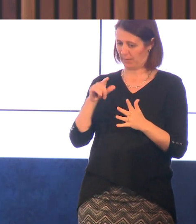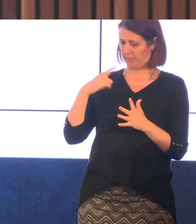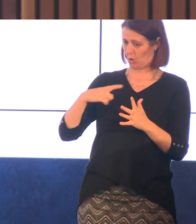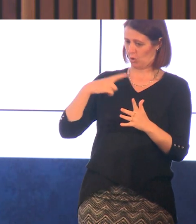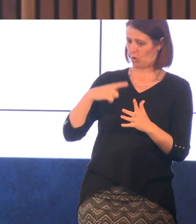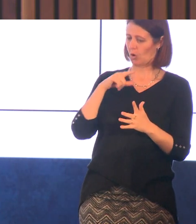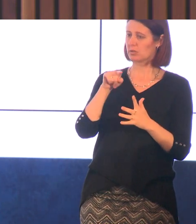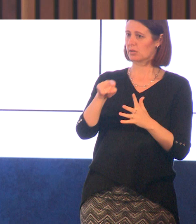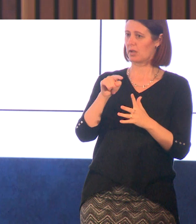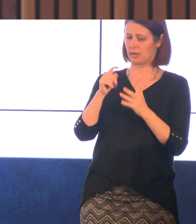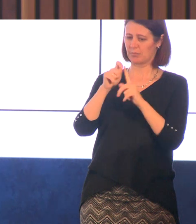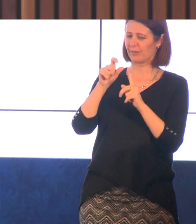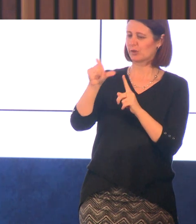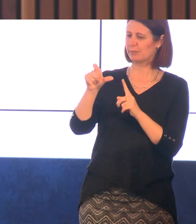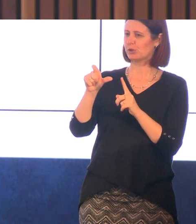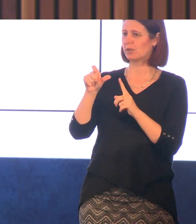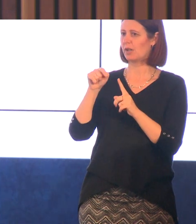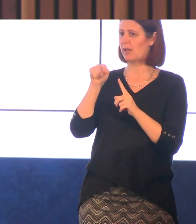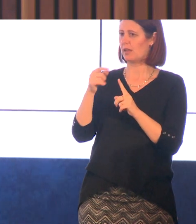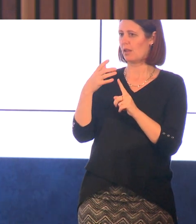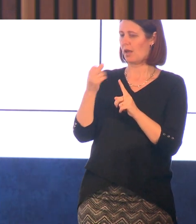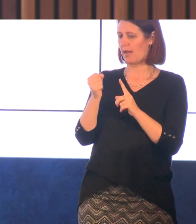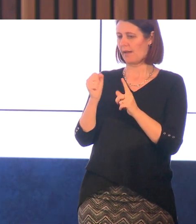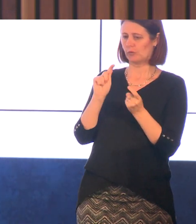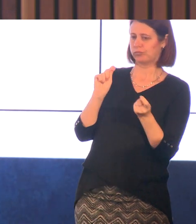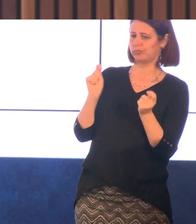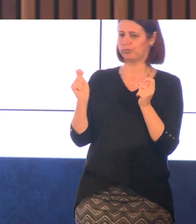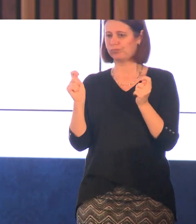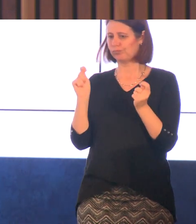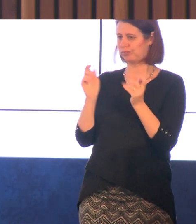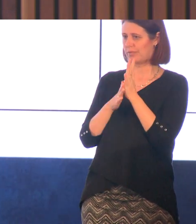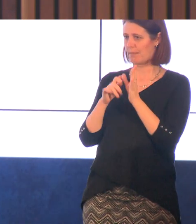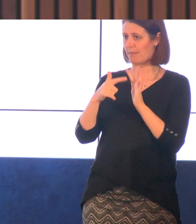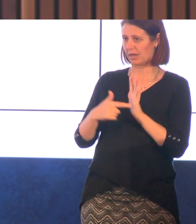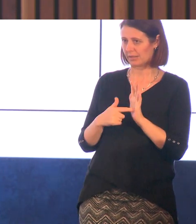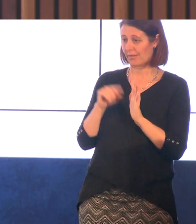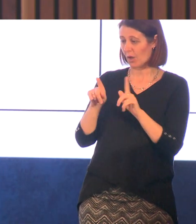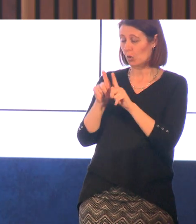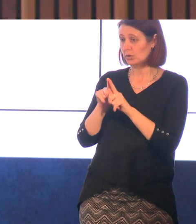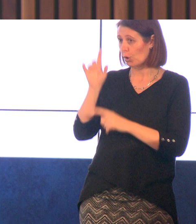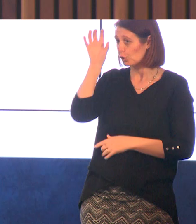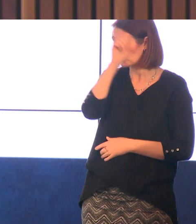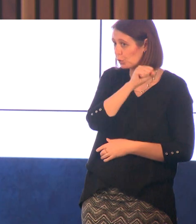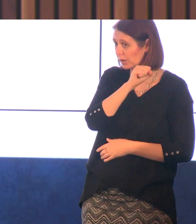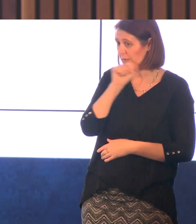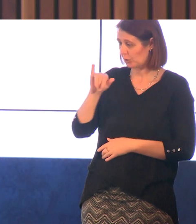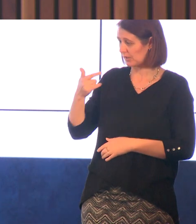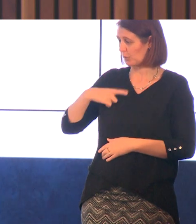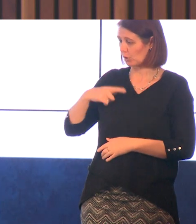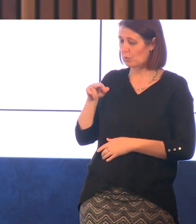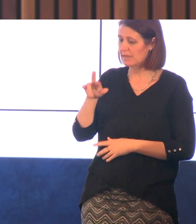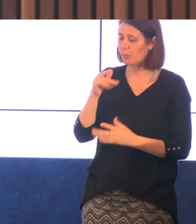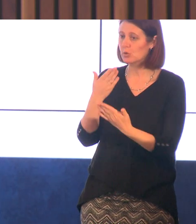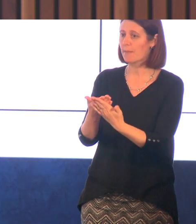Productivity Commission has an unswerving faith in markets, they also effectively assumed that just by doubling